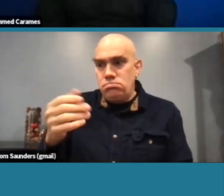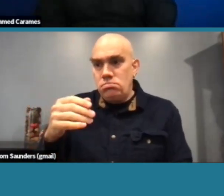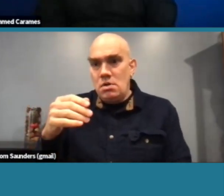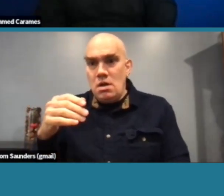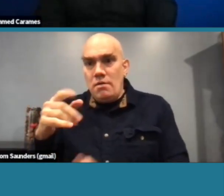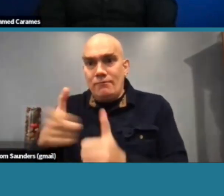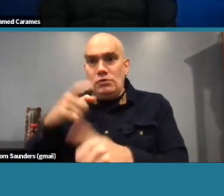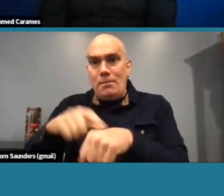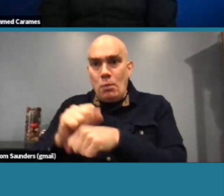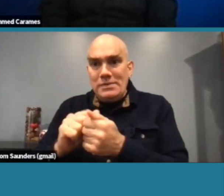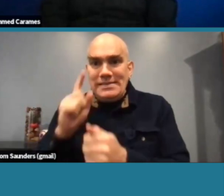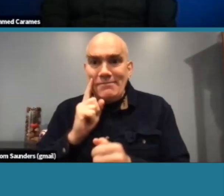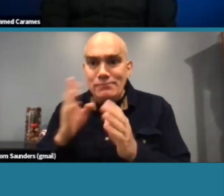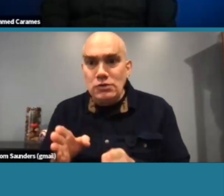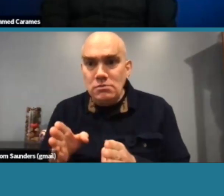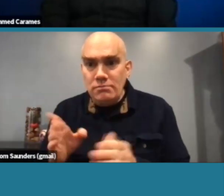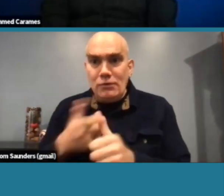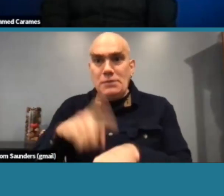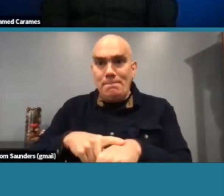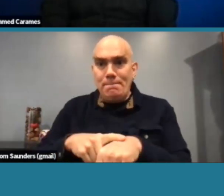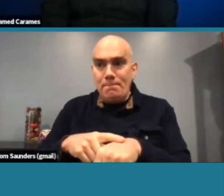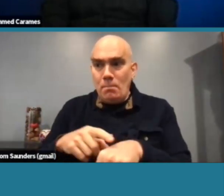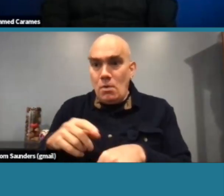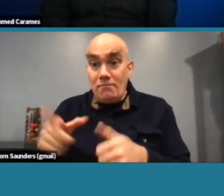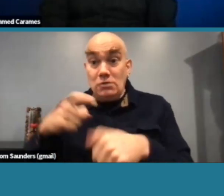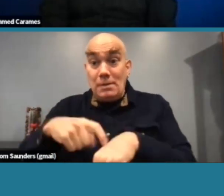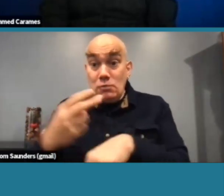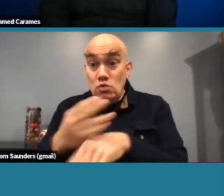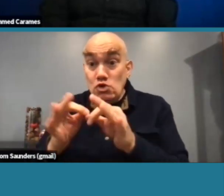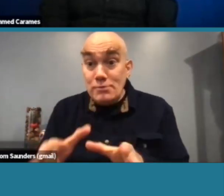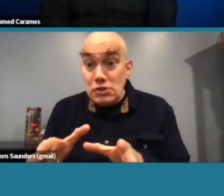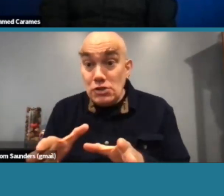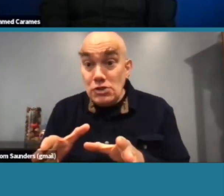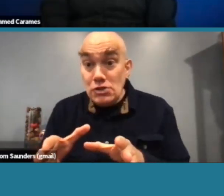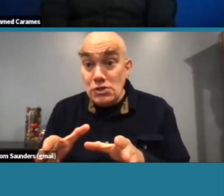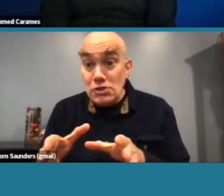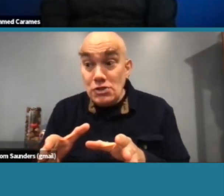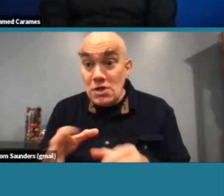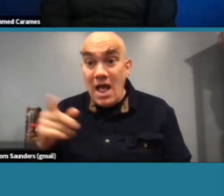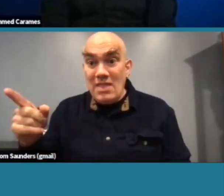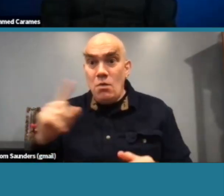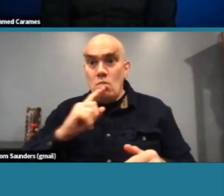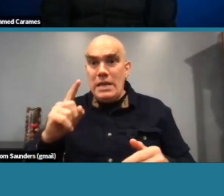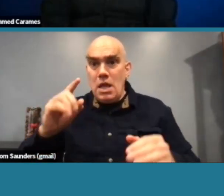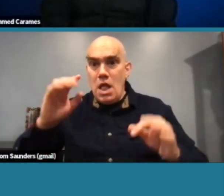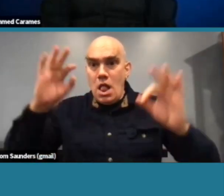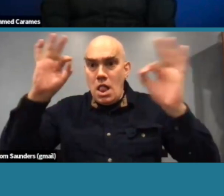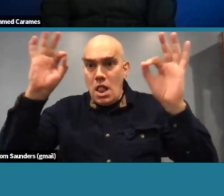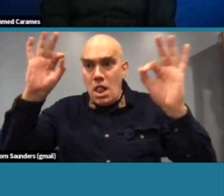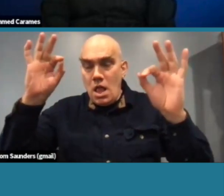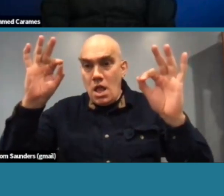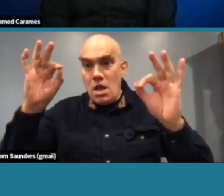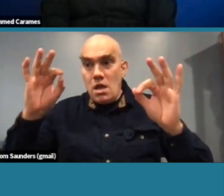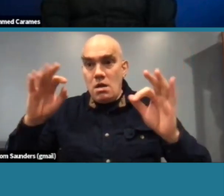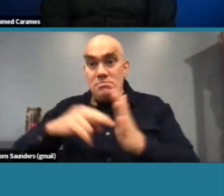already set. But bringing in that perspective, maybe they're working for the first time with a deaf actor. Maybe it's the first time they're working